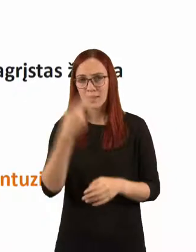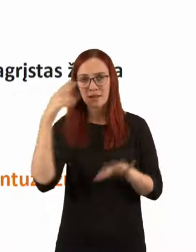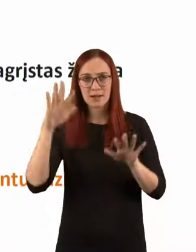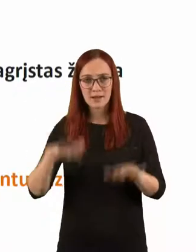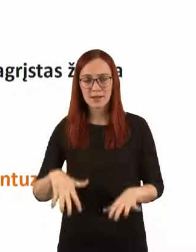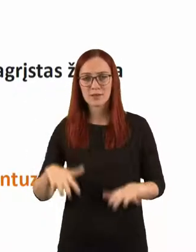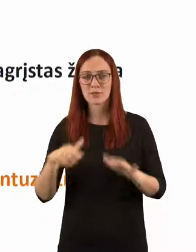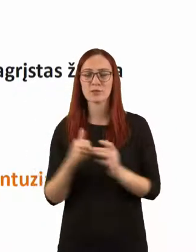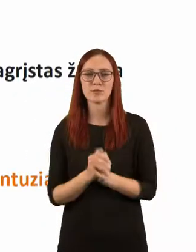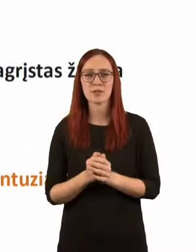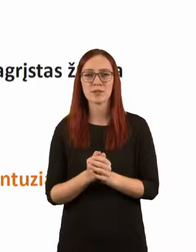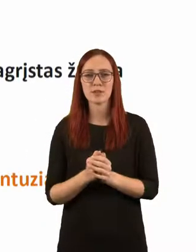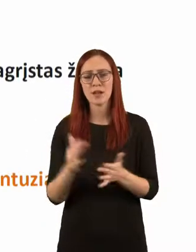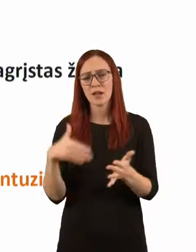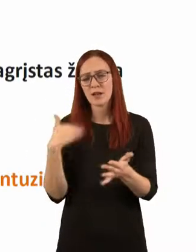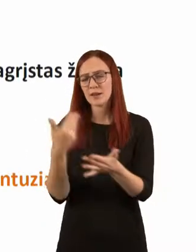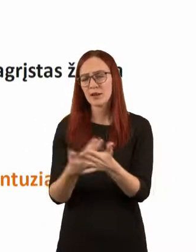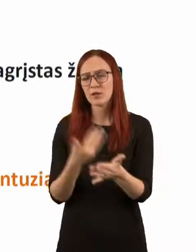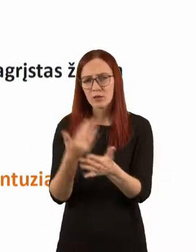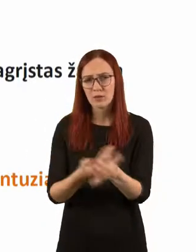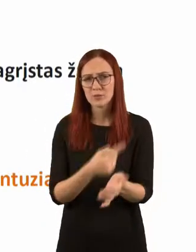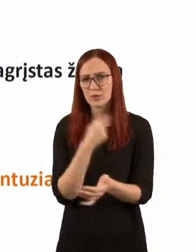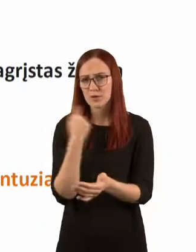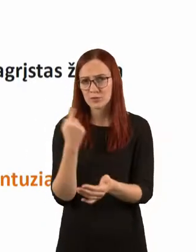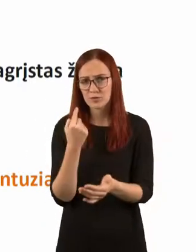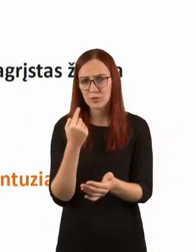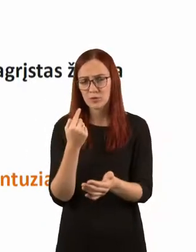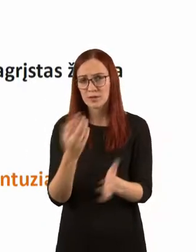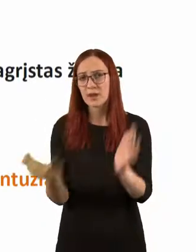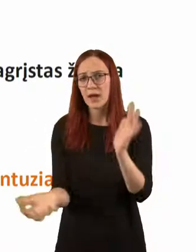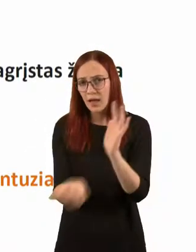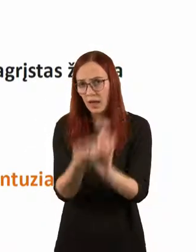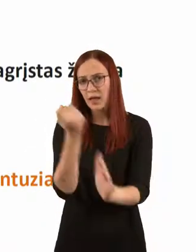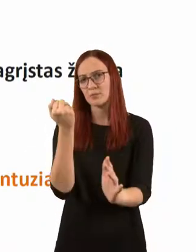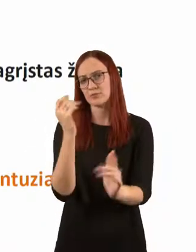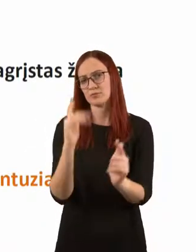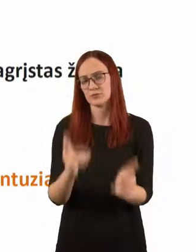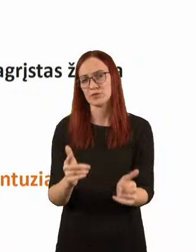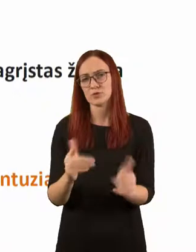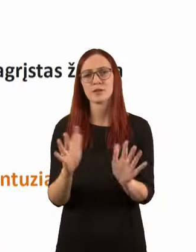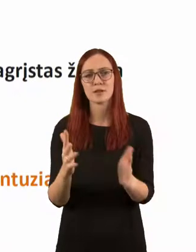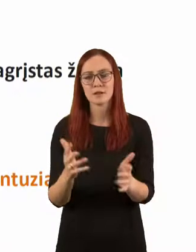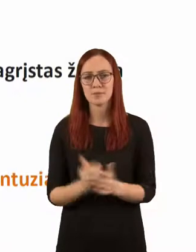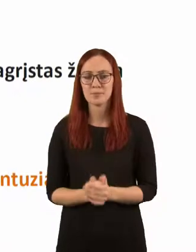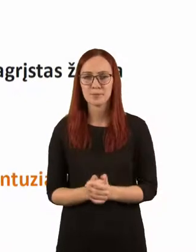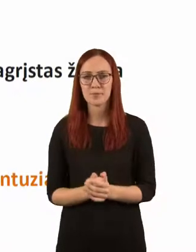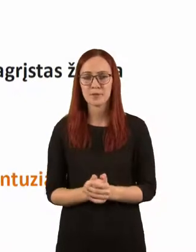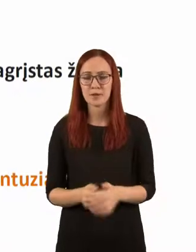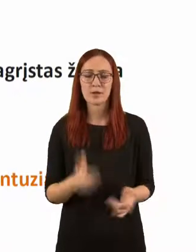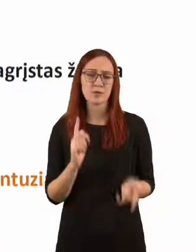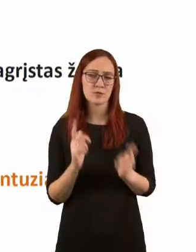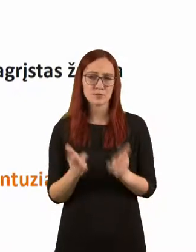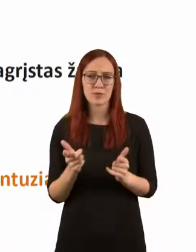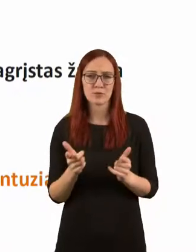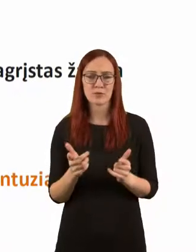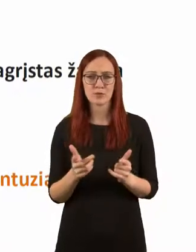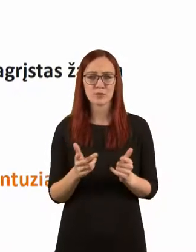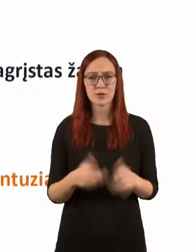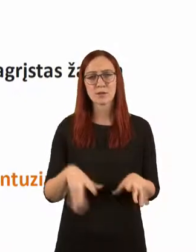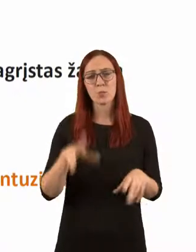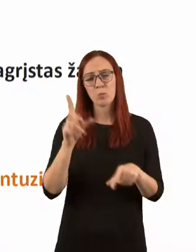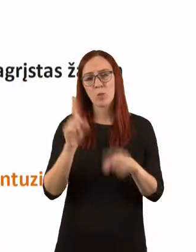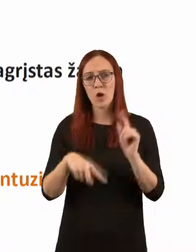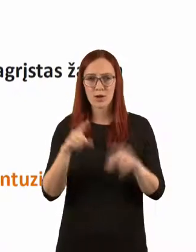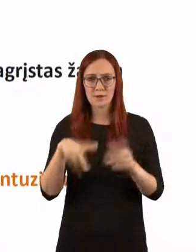for this report, for this review, and these recommendations to make a change and be a success?